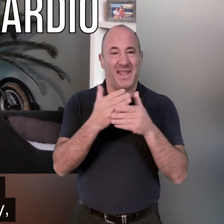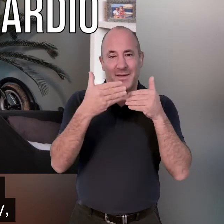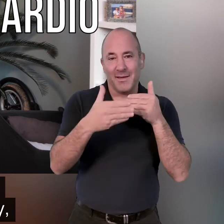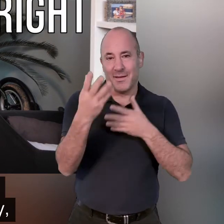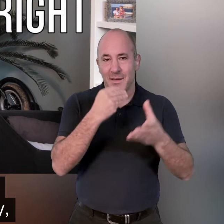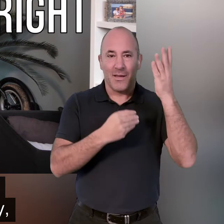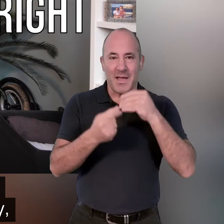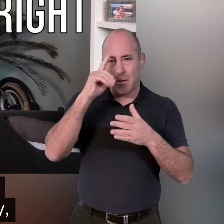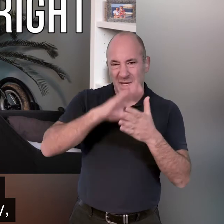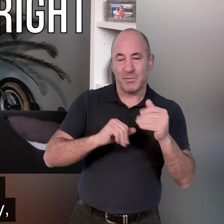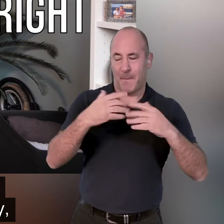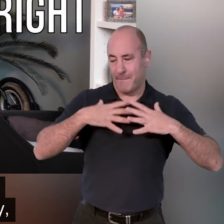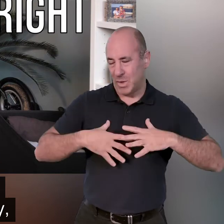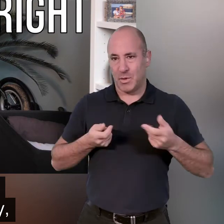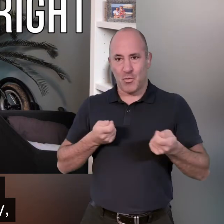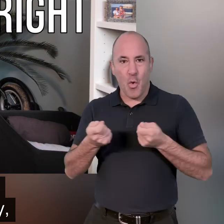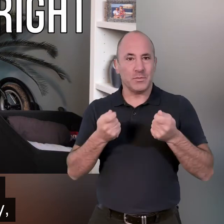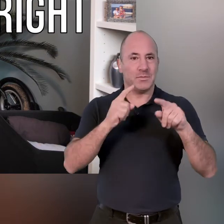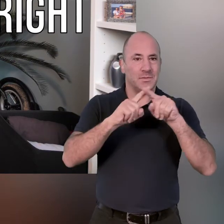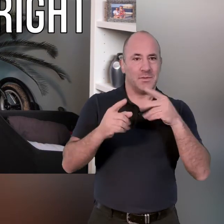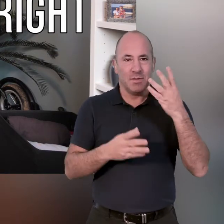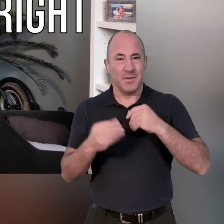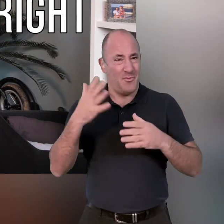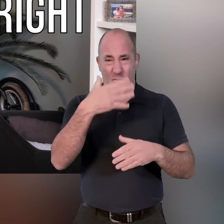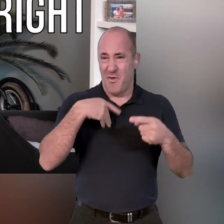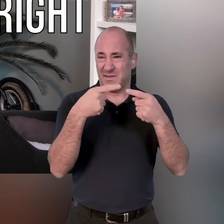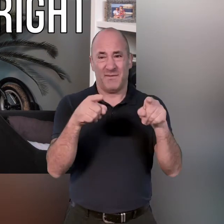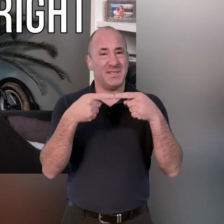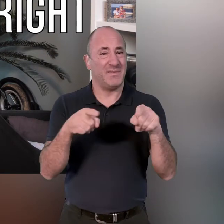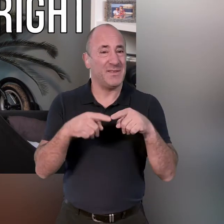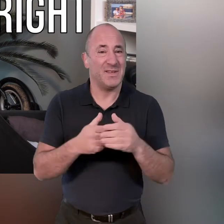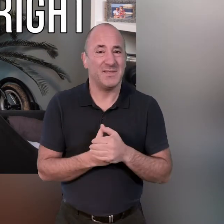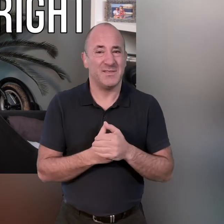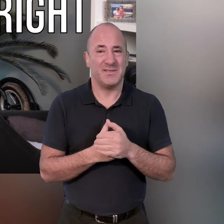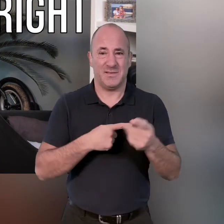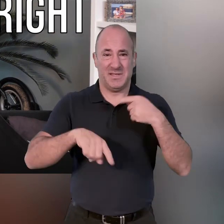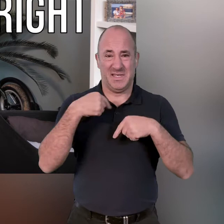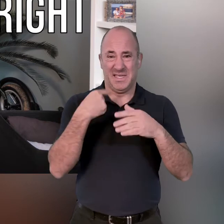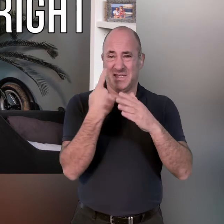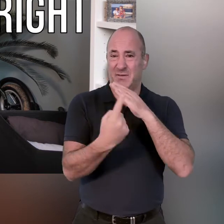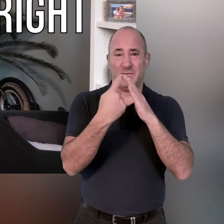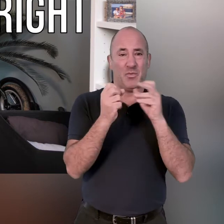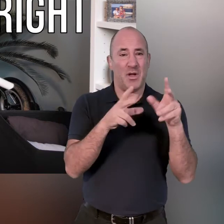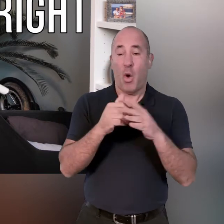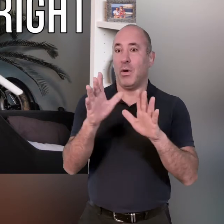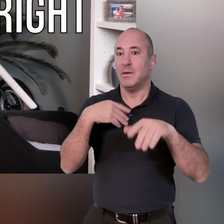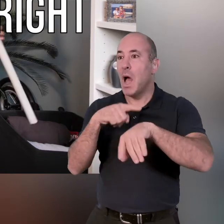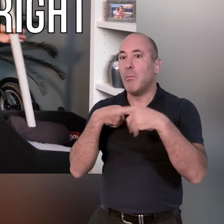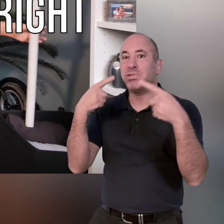with experience, learning your own body. We're all different here. Everybody's individual in their own different ways.